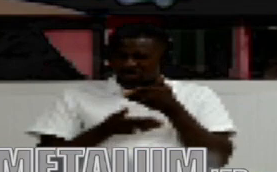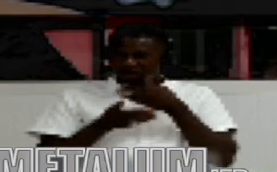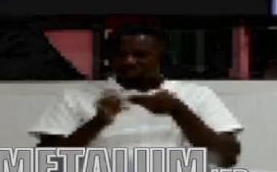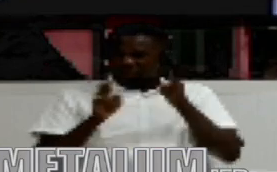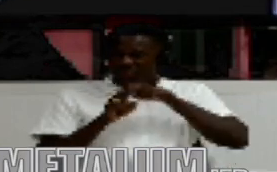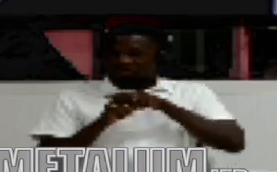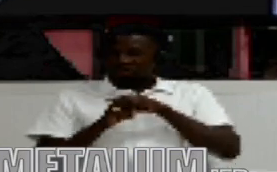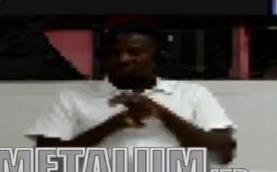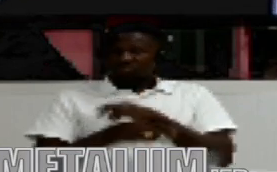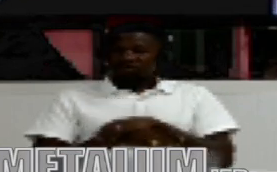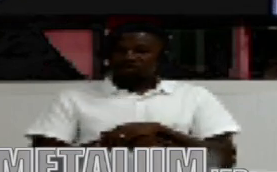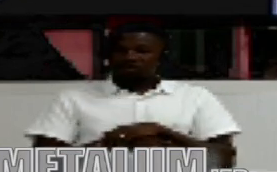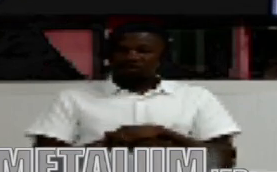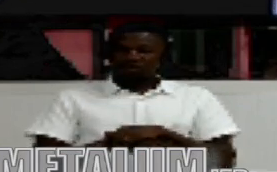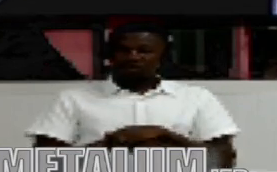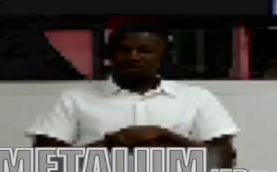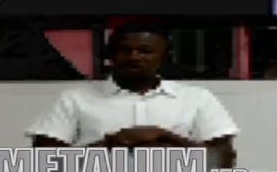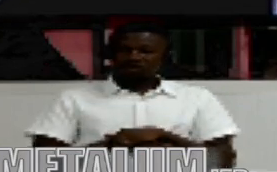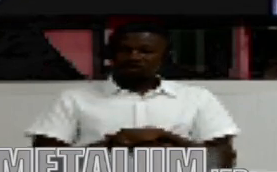be